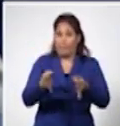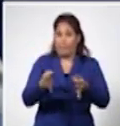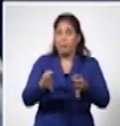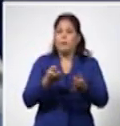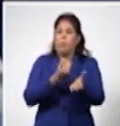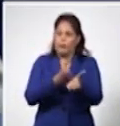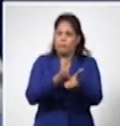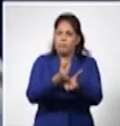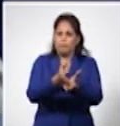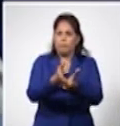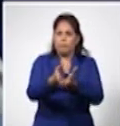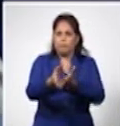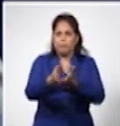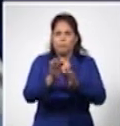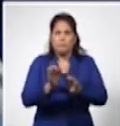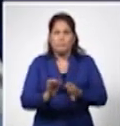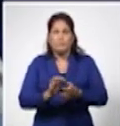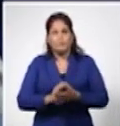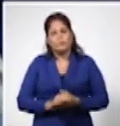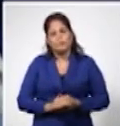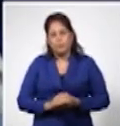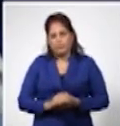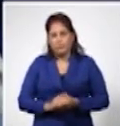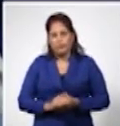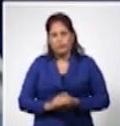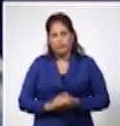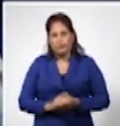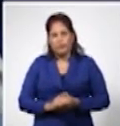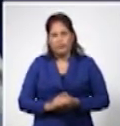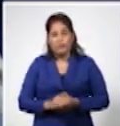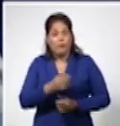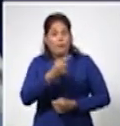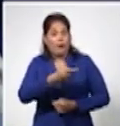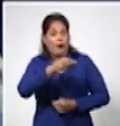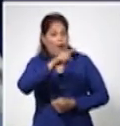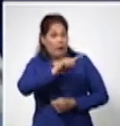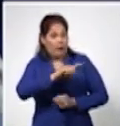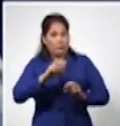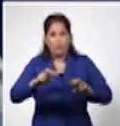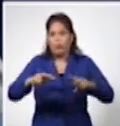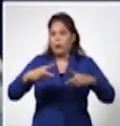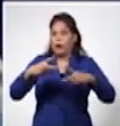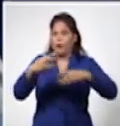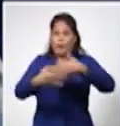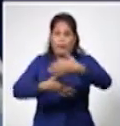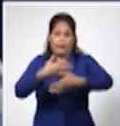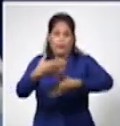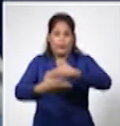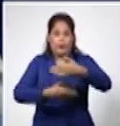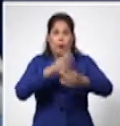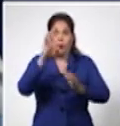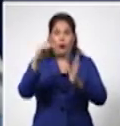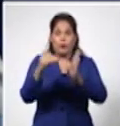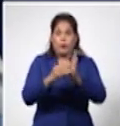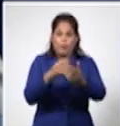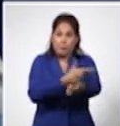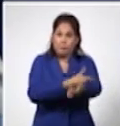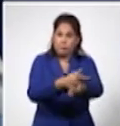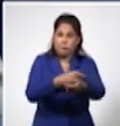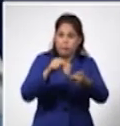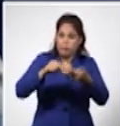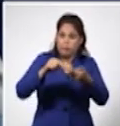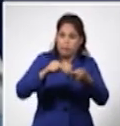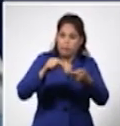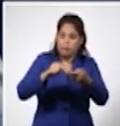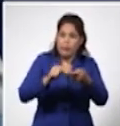of confirmed cases reported over recent days. Yesterday, over 4,000 samples